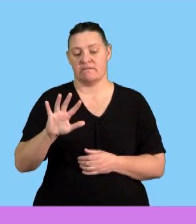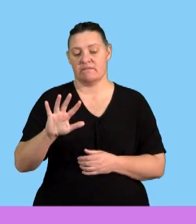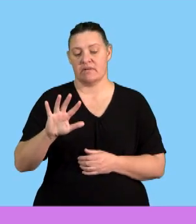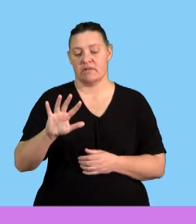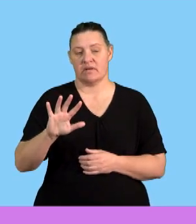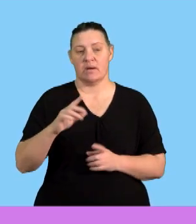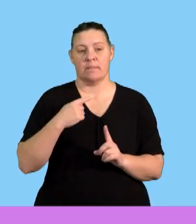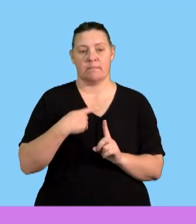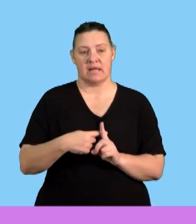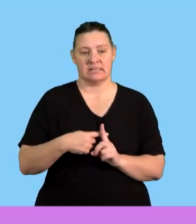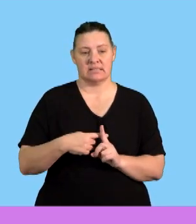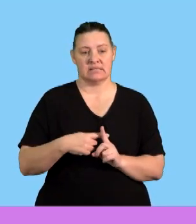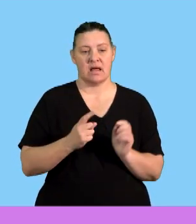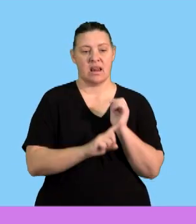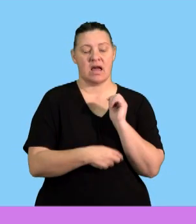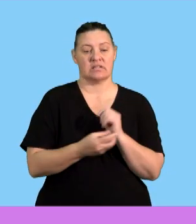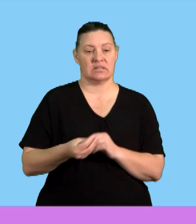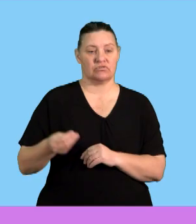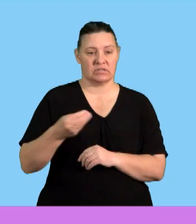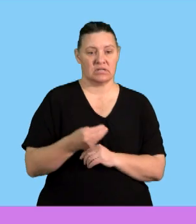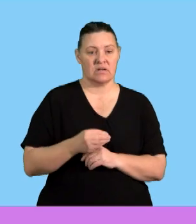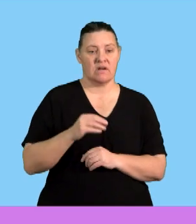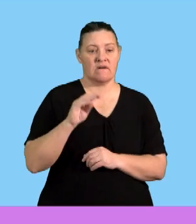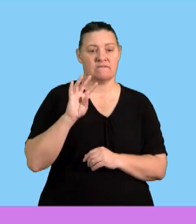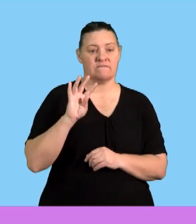5,425 plus the last interest that he earned,